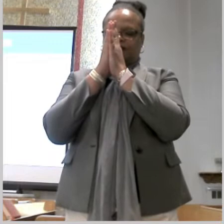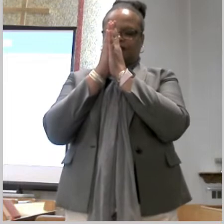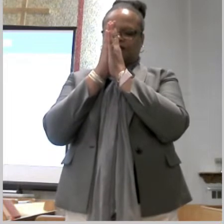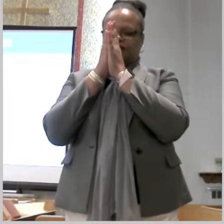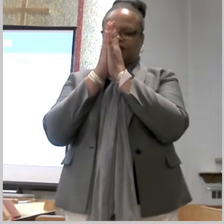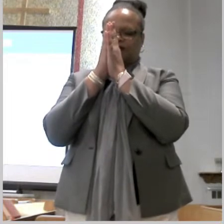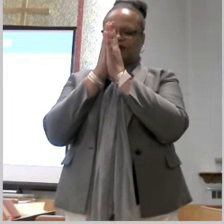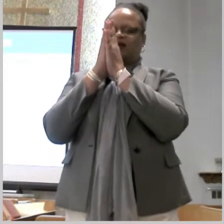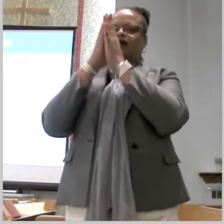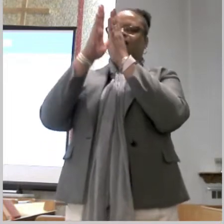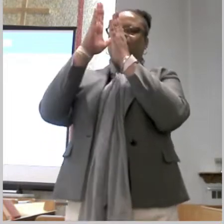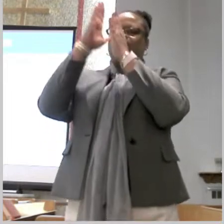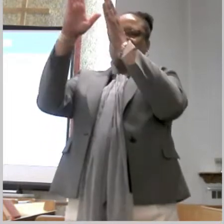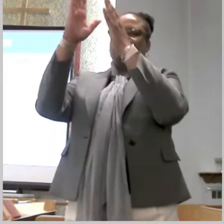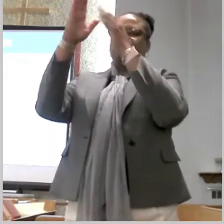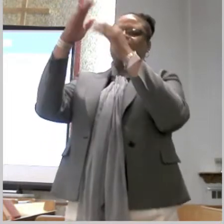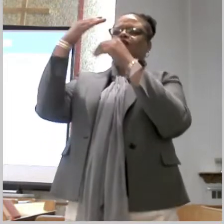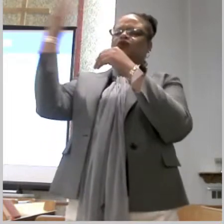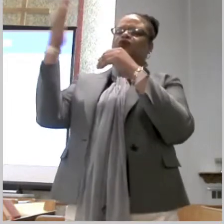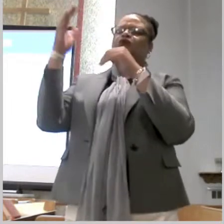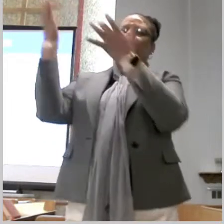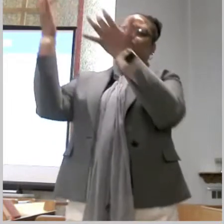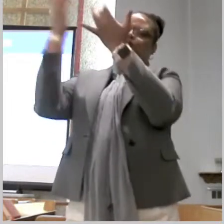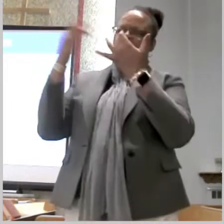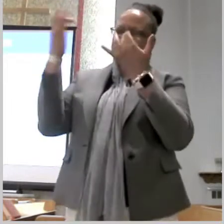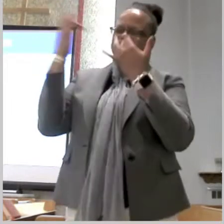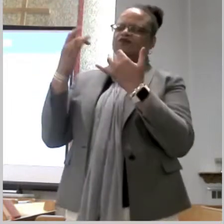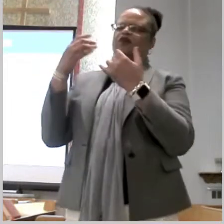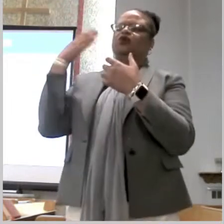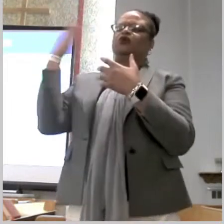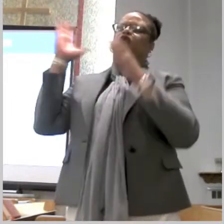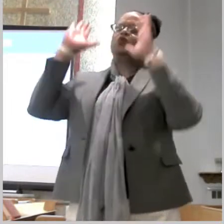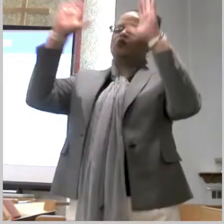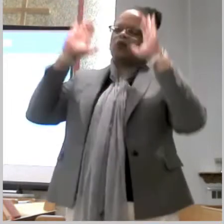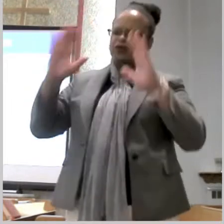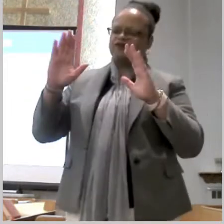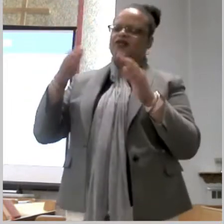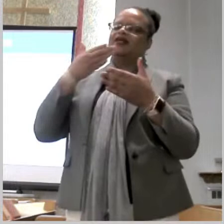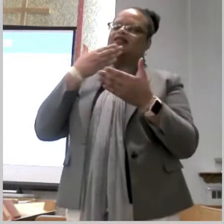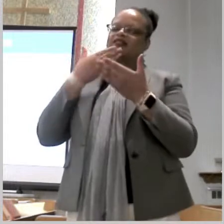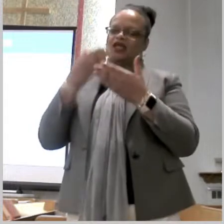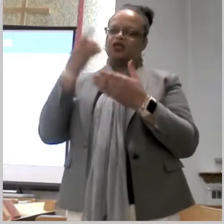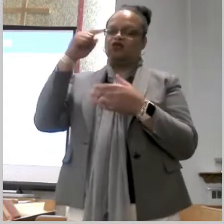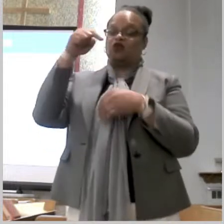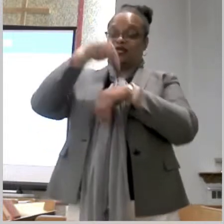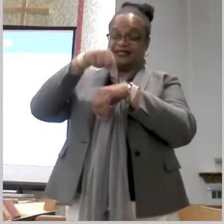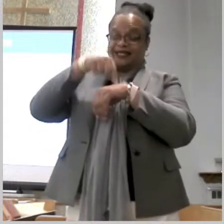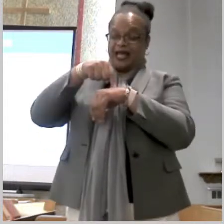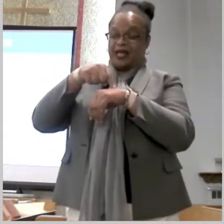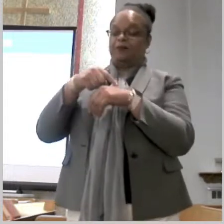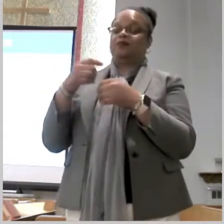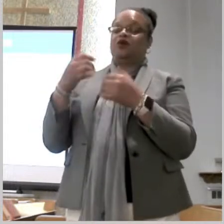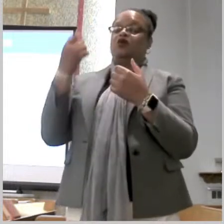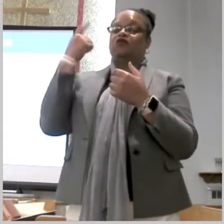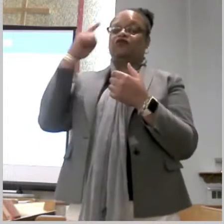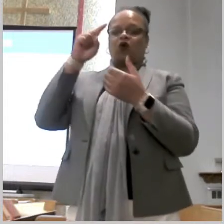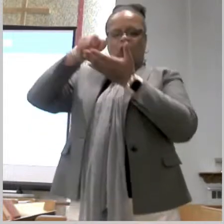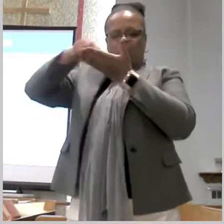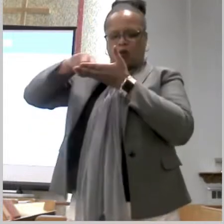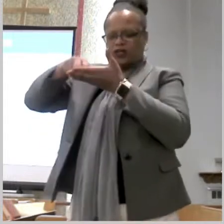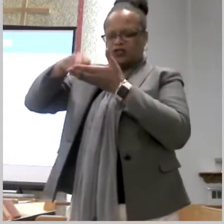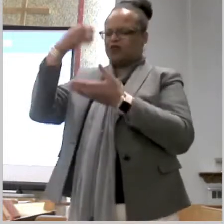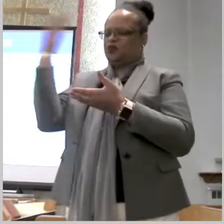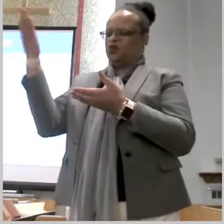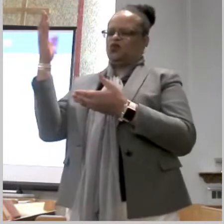Wonderful, merciful Father God, we thank you, Father, for this time that we have to be here and worship you, the King